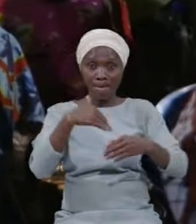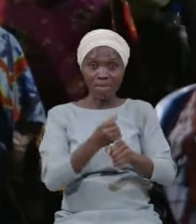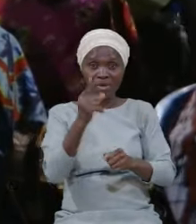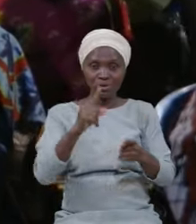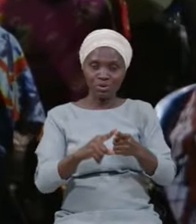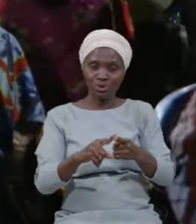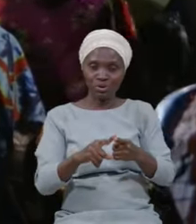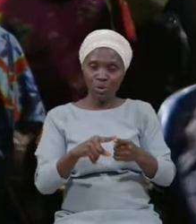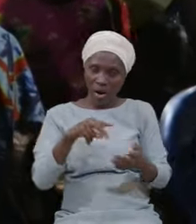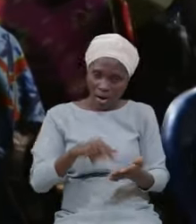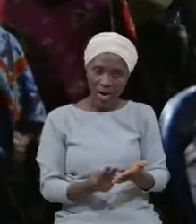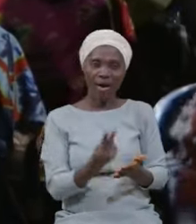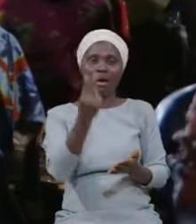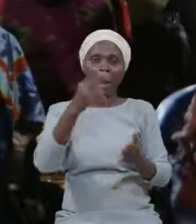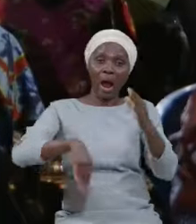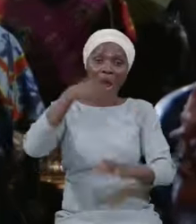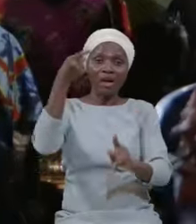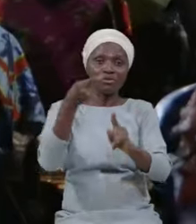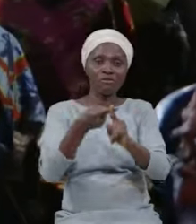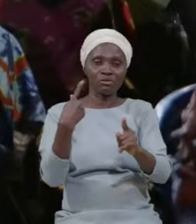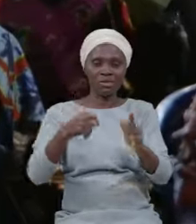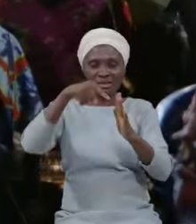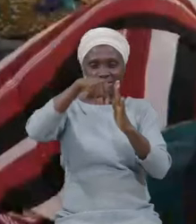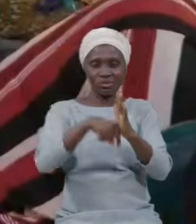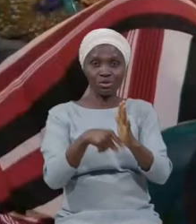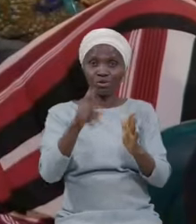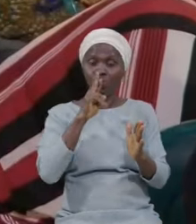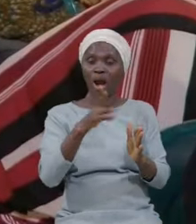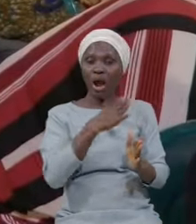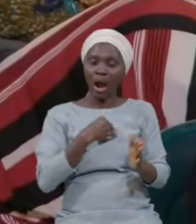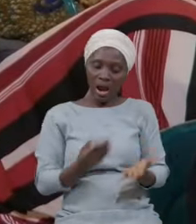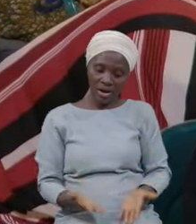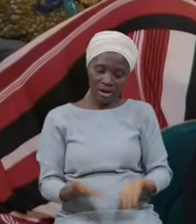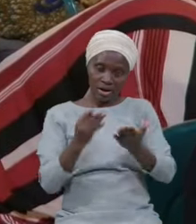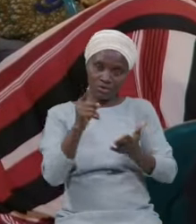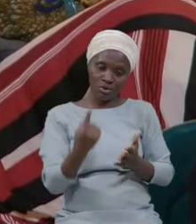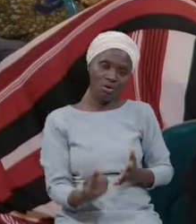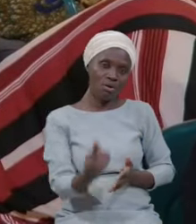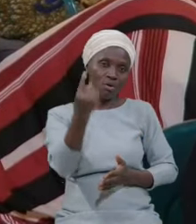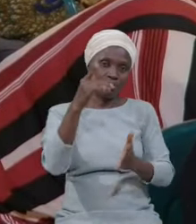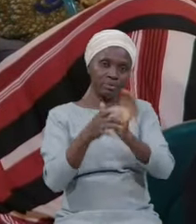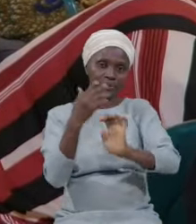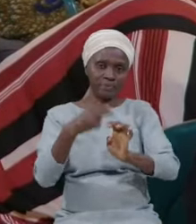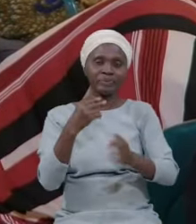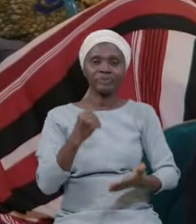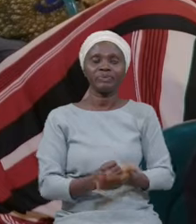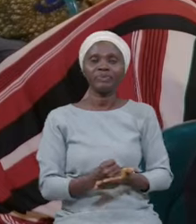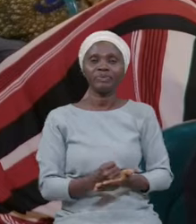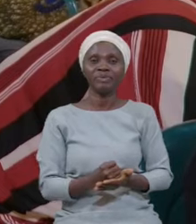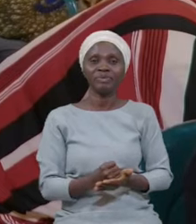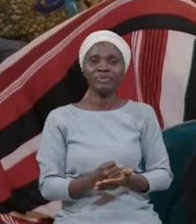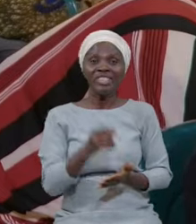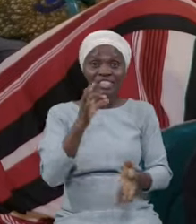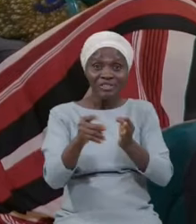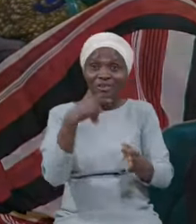you are. He'll lift you up in Jesus' name. To say, yes, I'm willing, yes, I'm willing. What am I